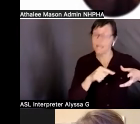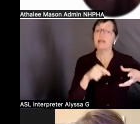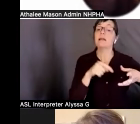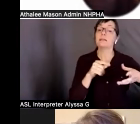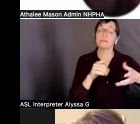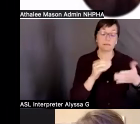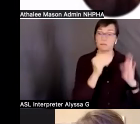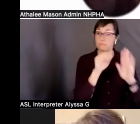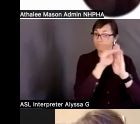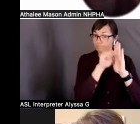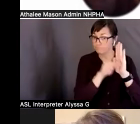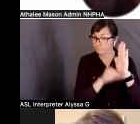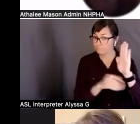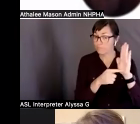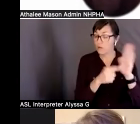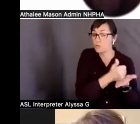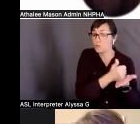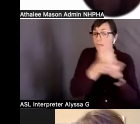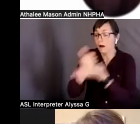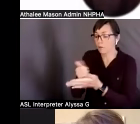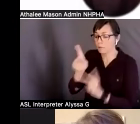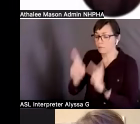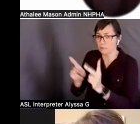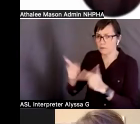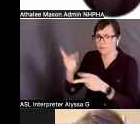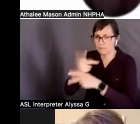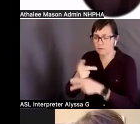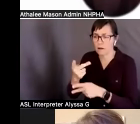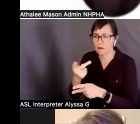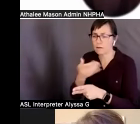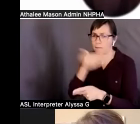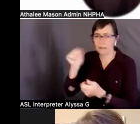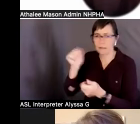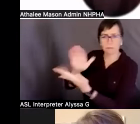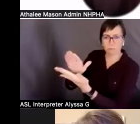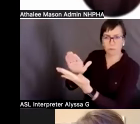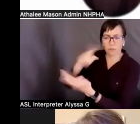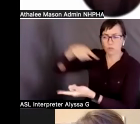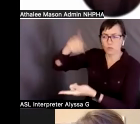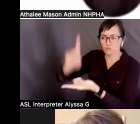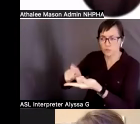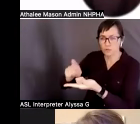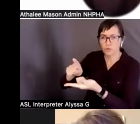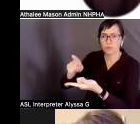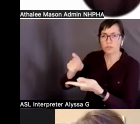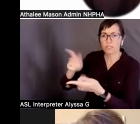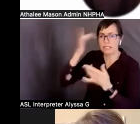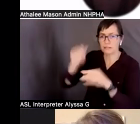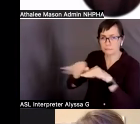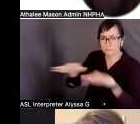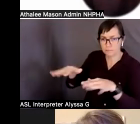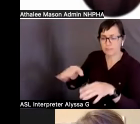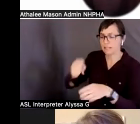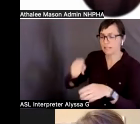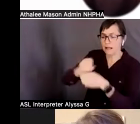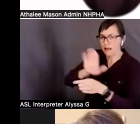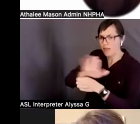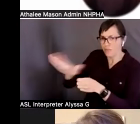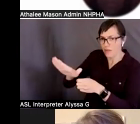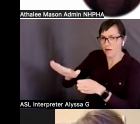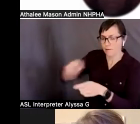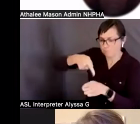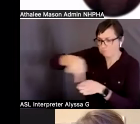and individuals with best practices to reduce the spread of COVID in their realms. So there was food specific